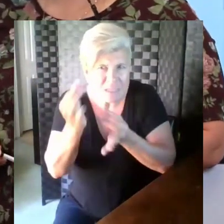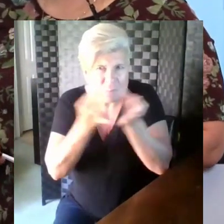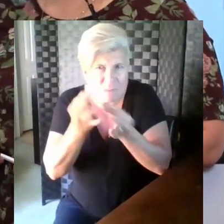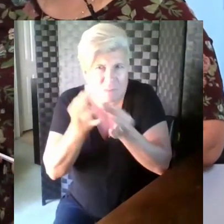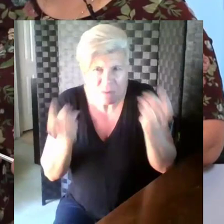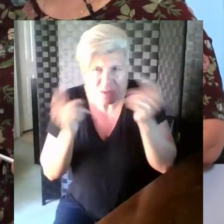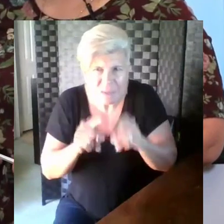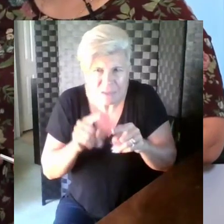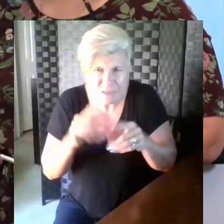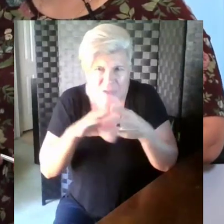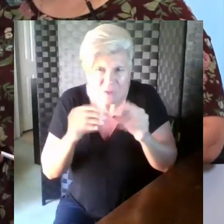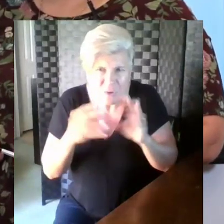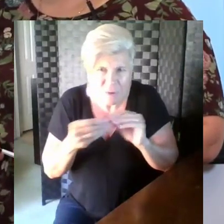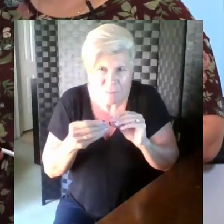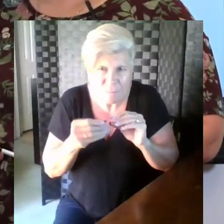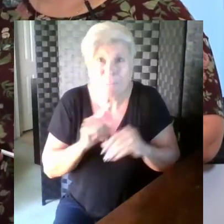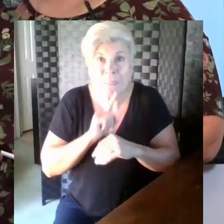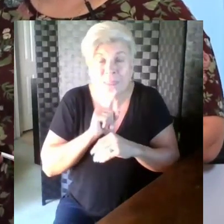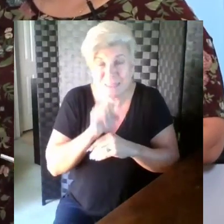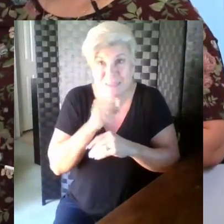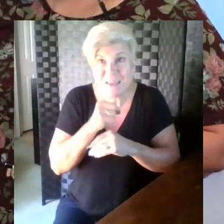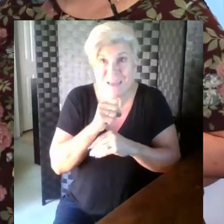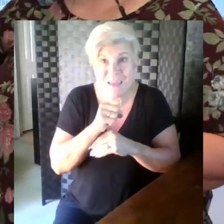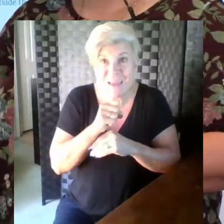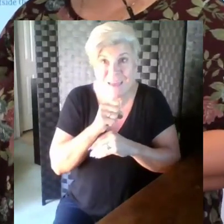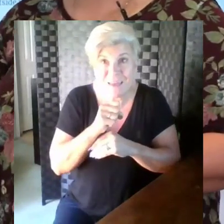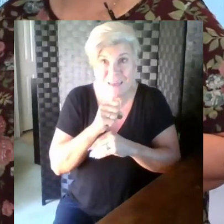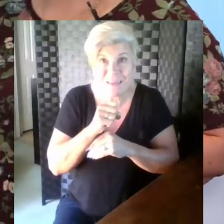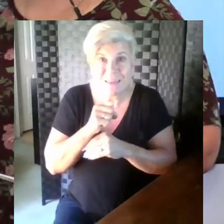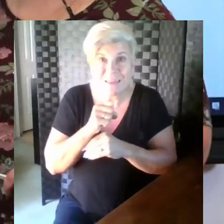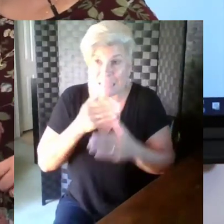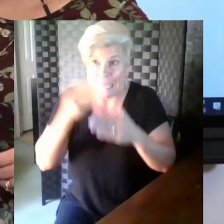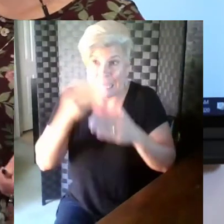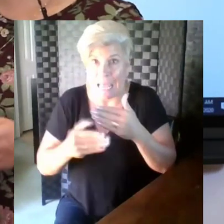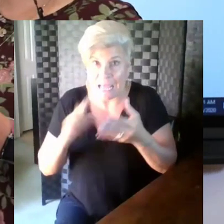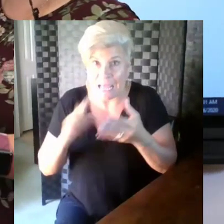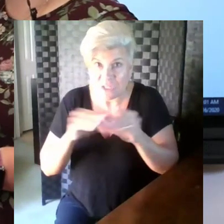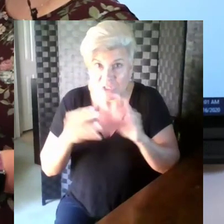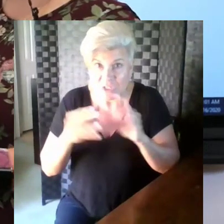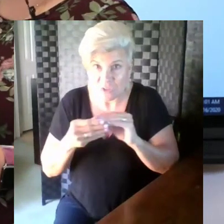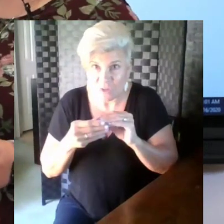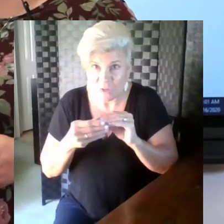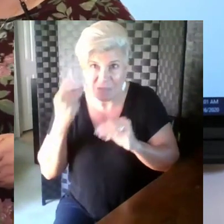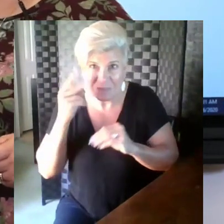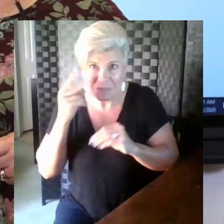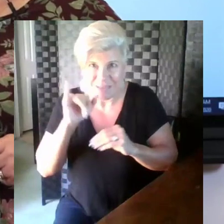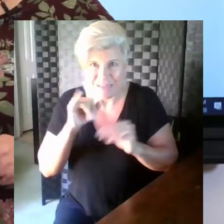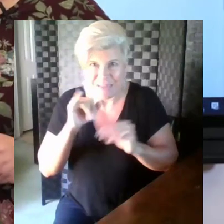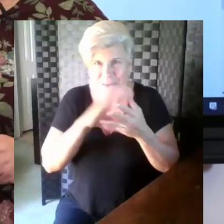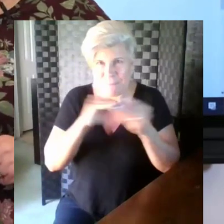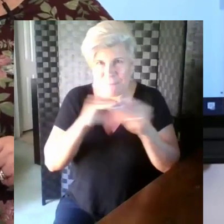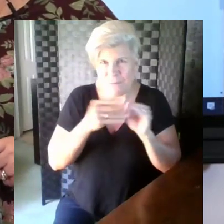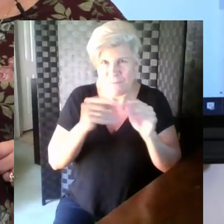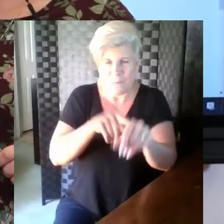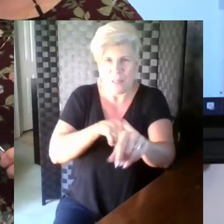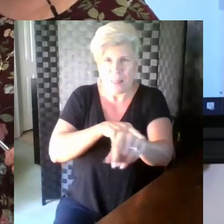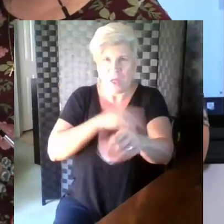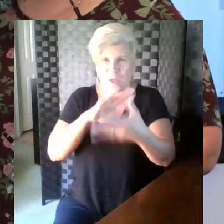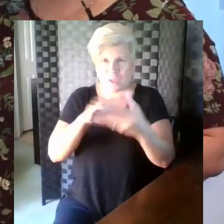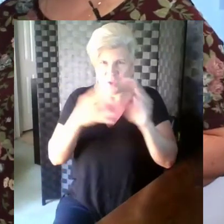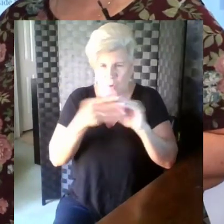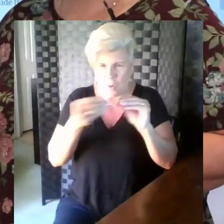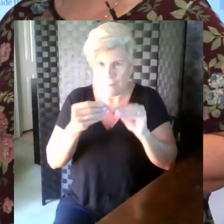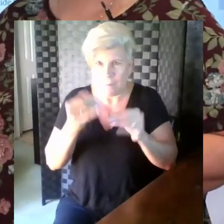in the story? It sure does. And the end of the story, that almost appears like this is a passage maybe from a longer story,